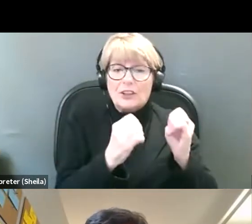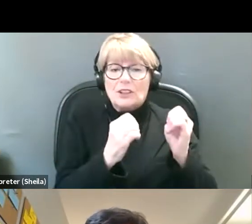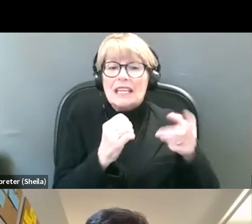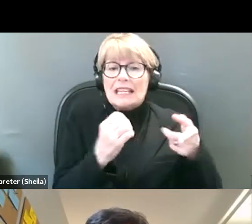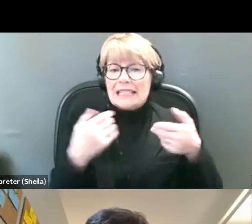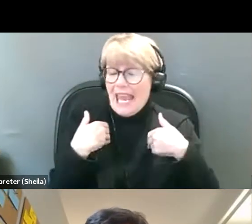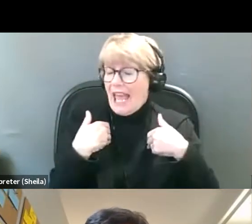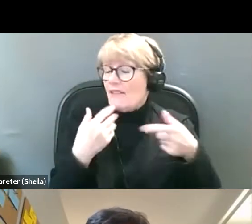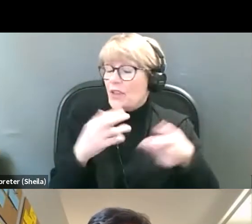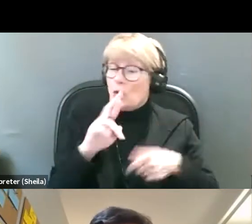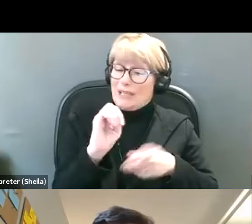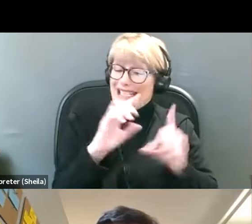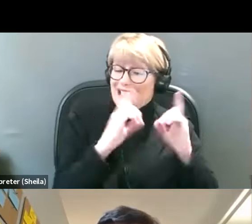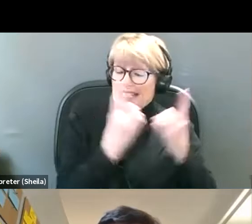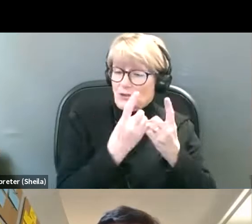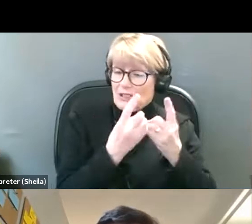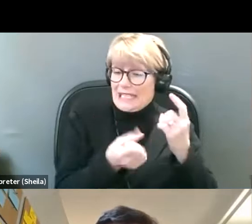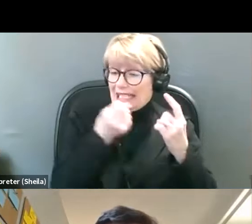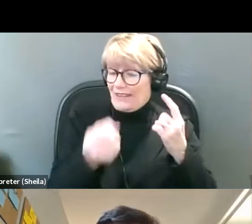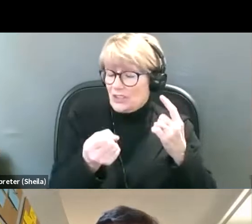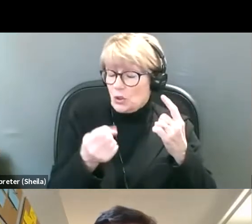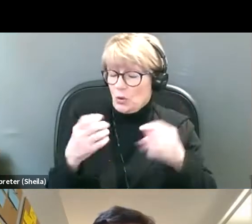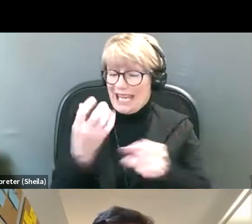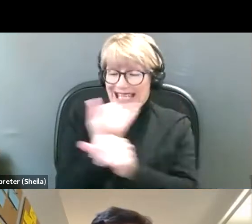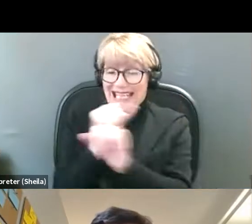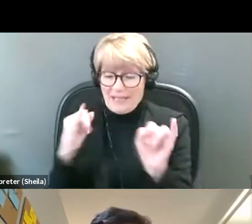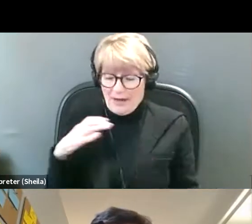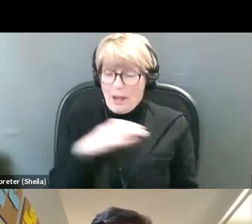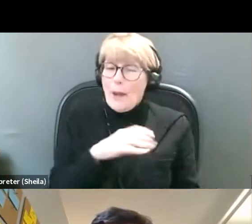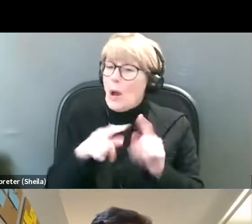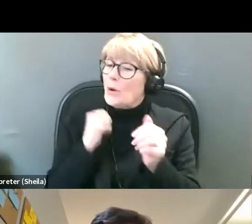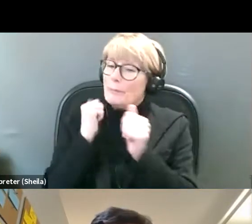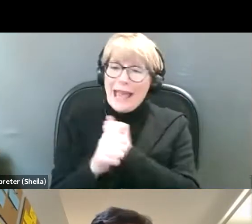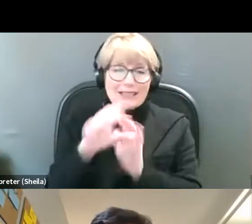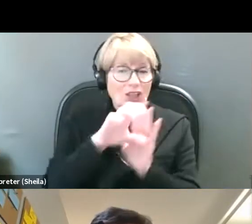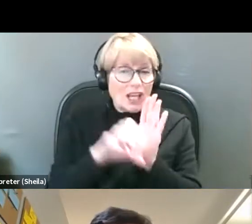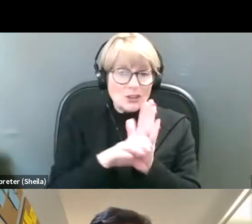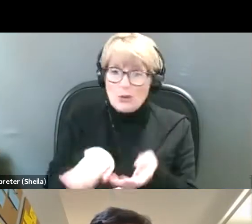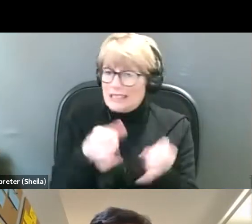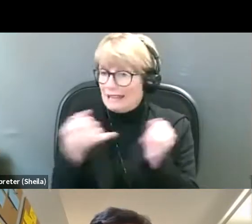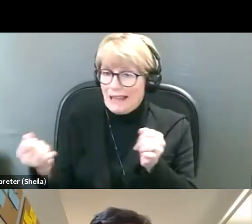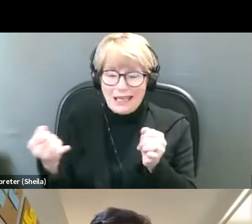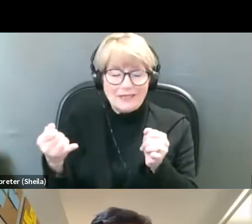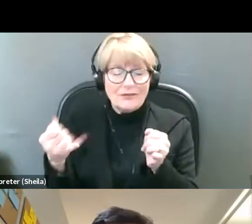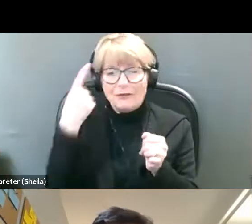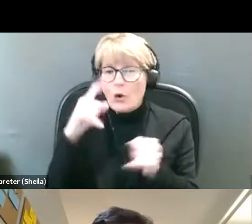independent commission. Given that we are past the constitutional deadline to do that for this year's remapping, we are using tools